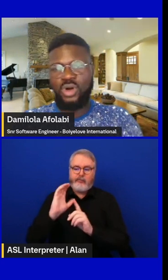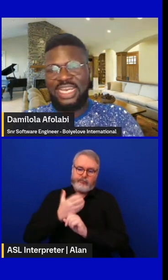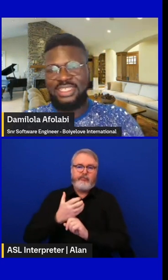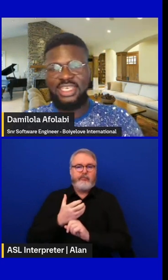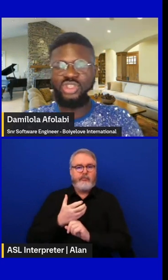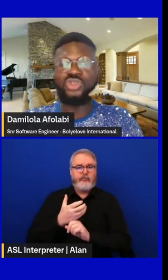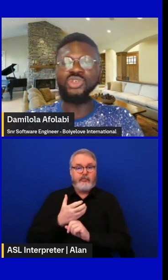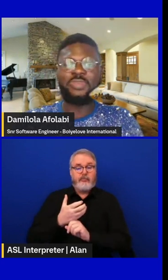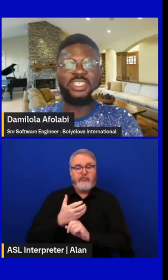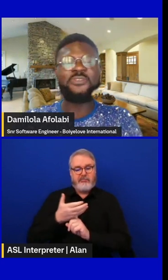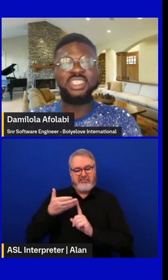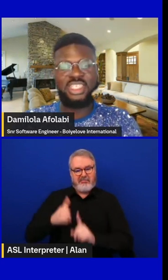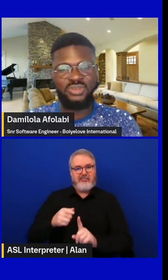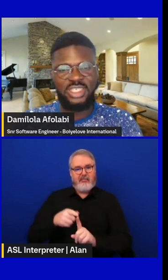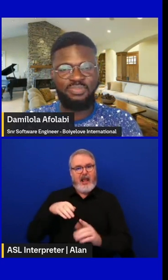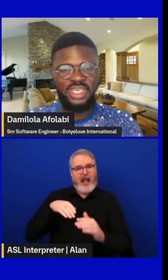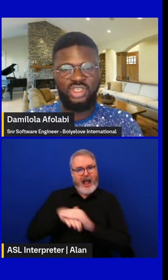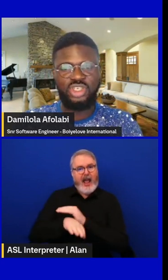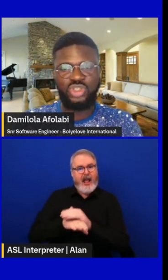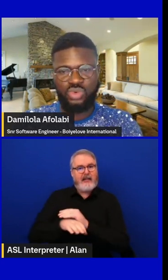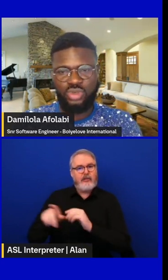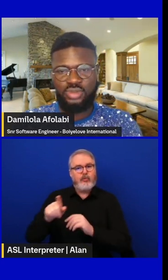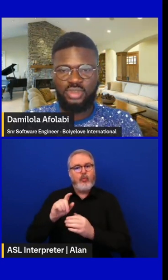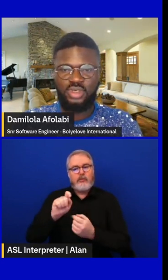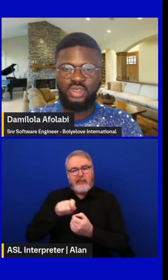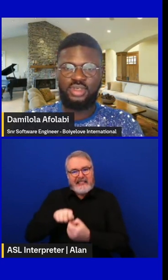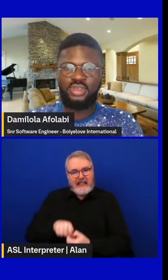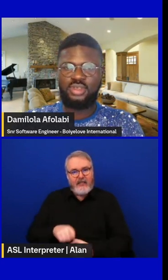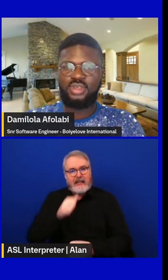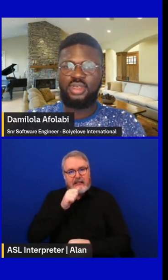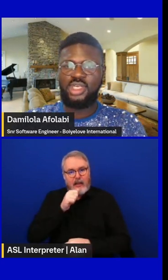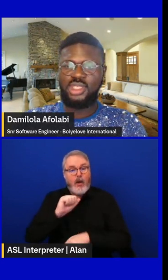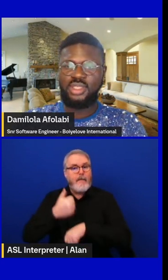granting the pod access to specific secrets based on its role.